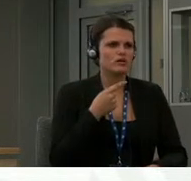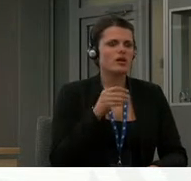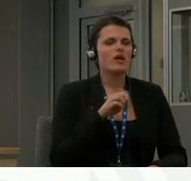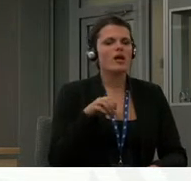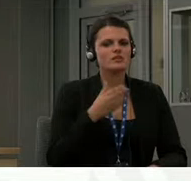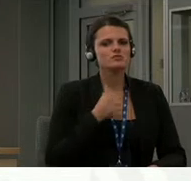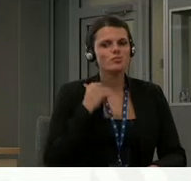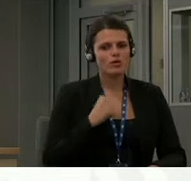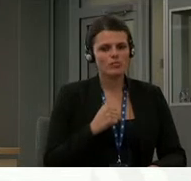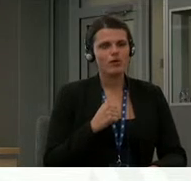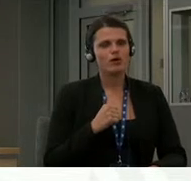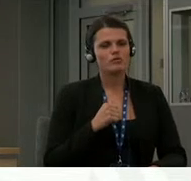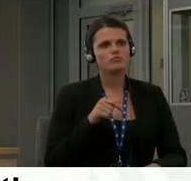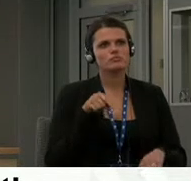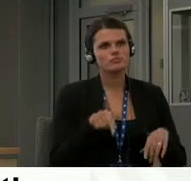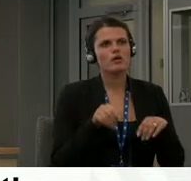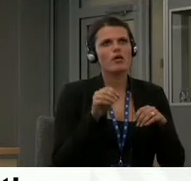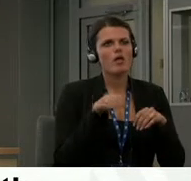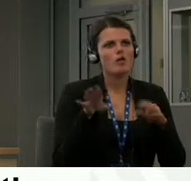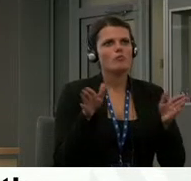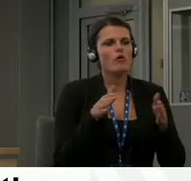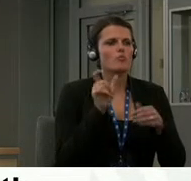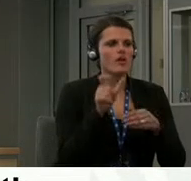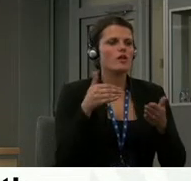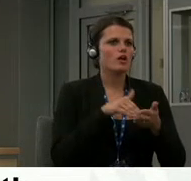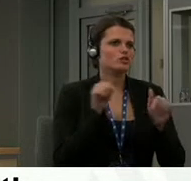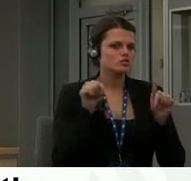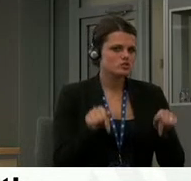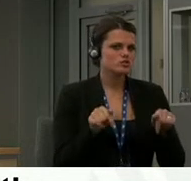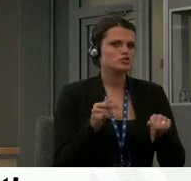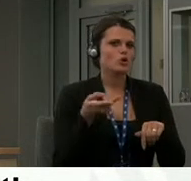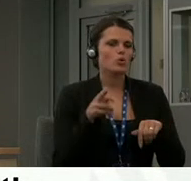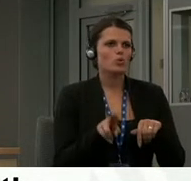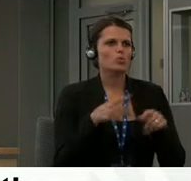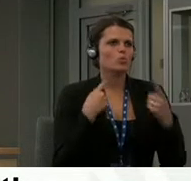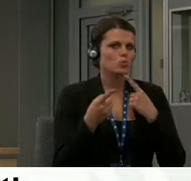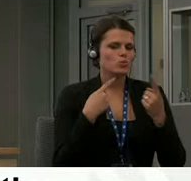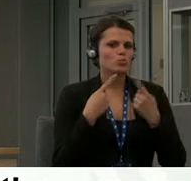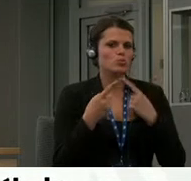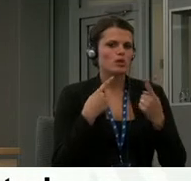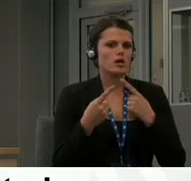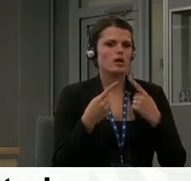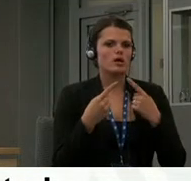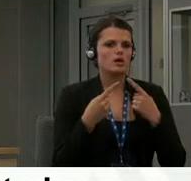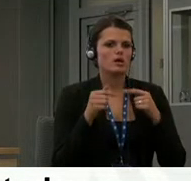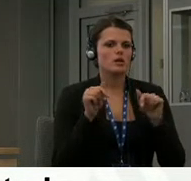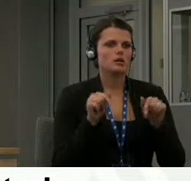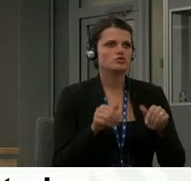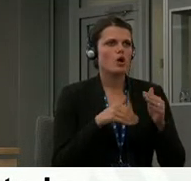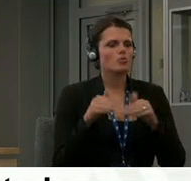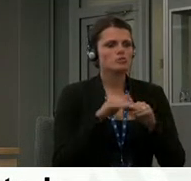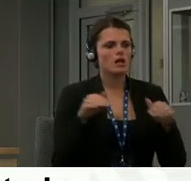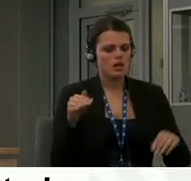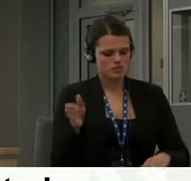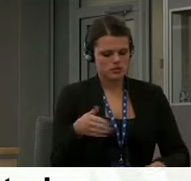to be here today to address this important high-level meeting, which takes